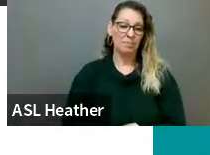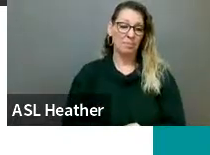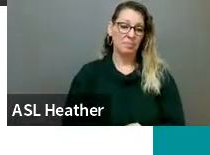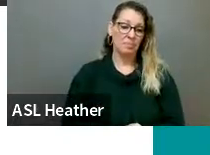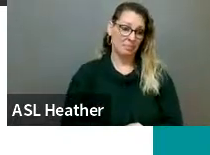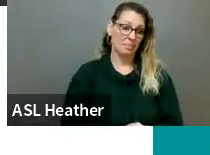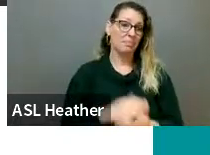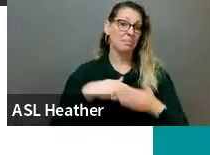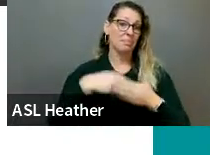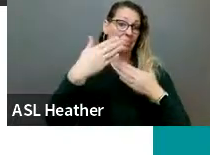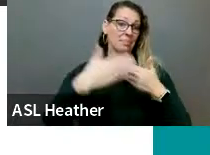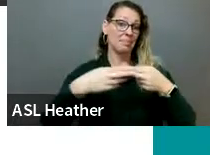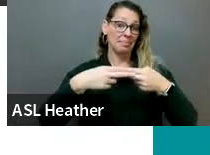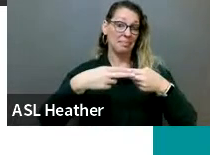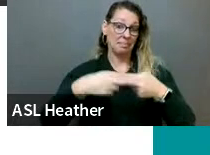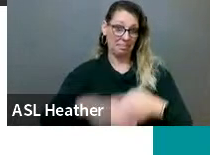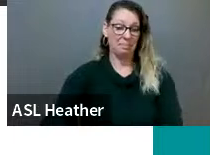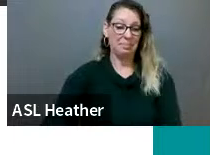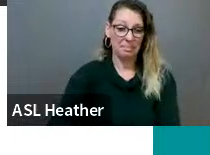Next slide, please.